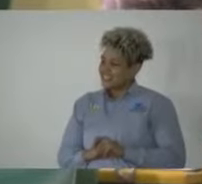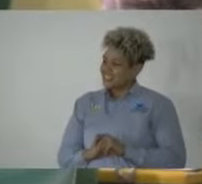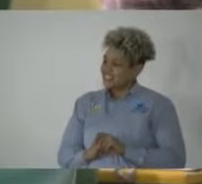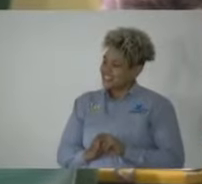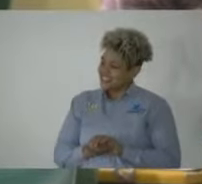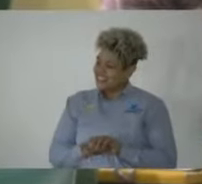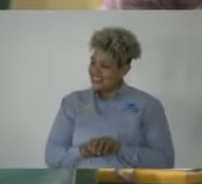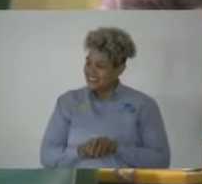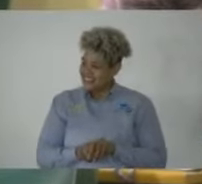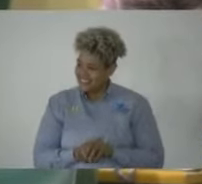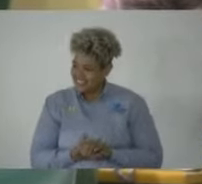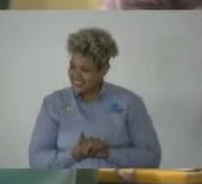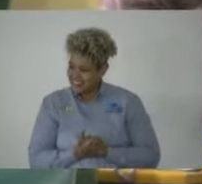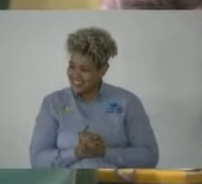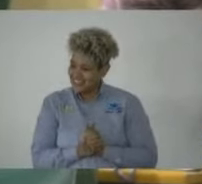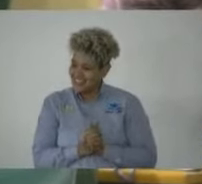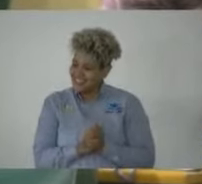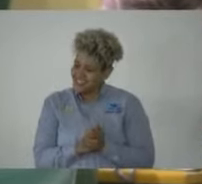Madam Speaker,